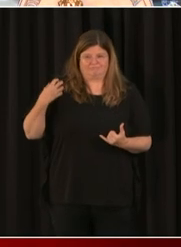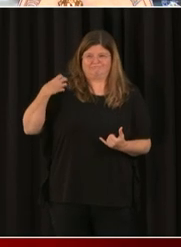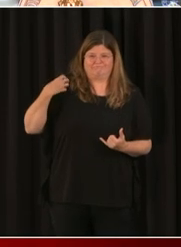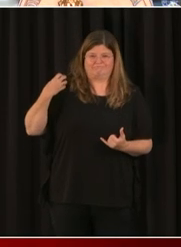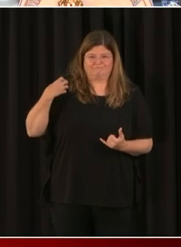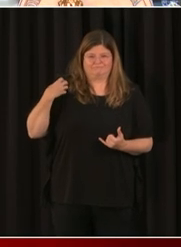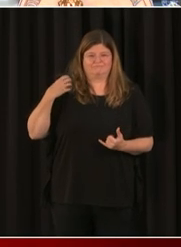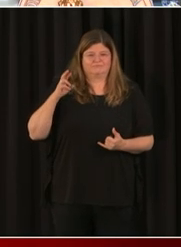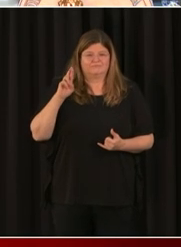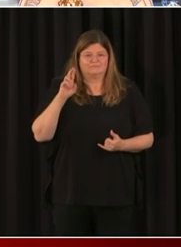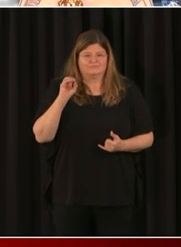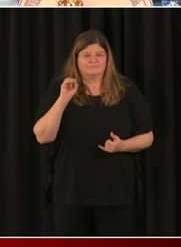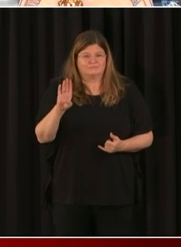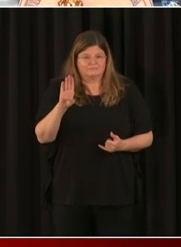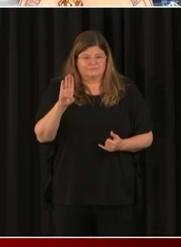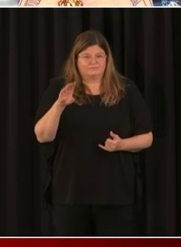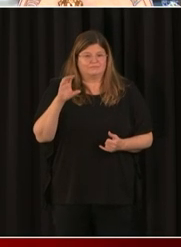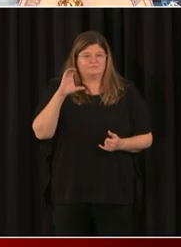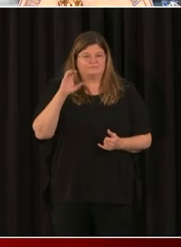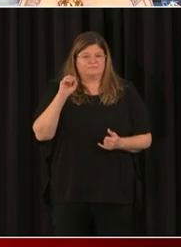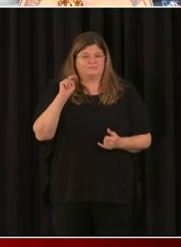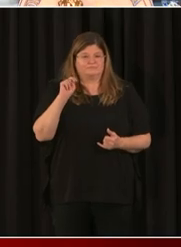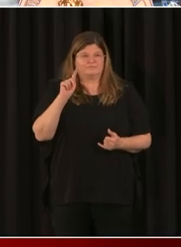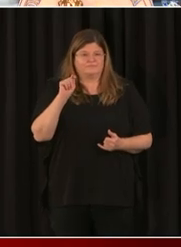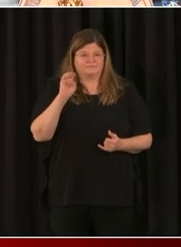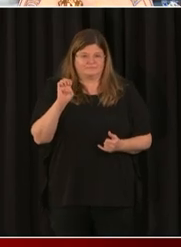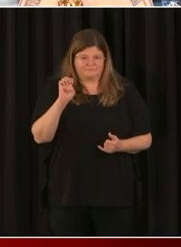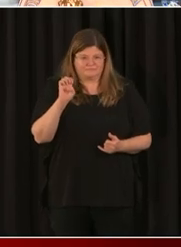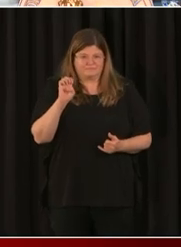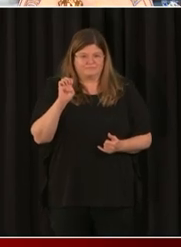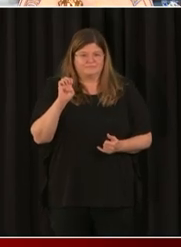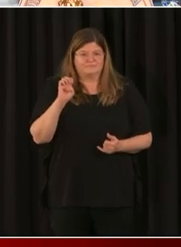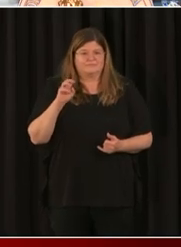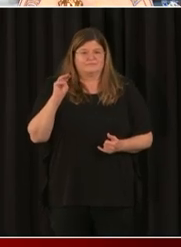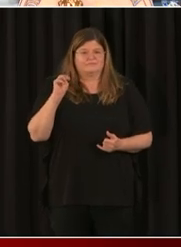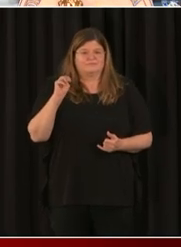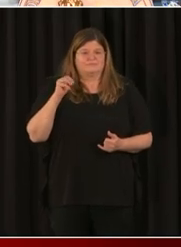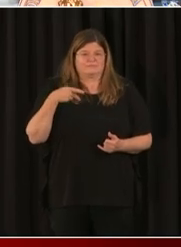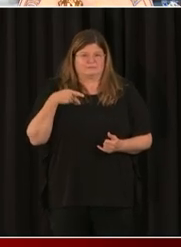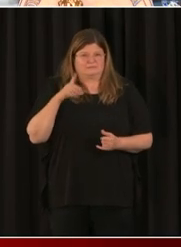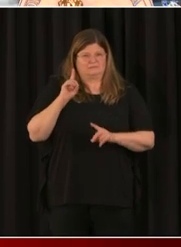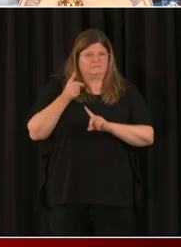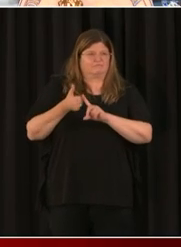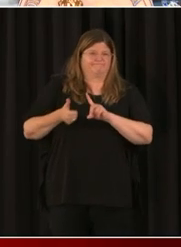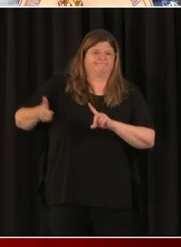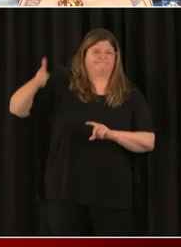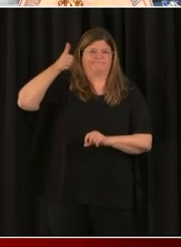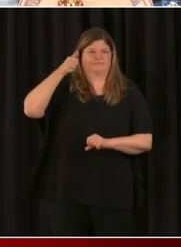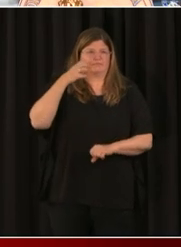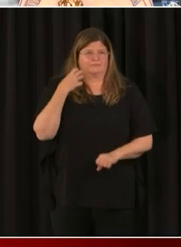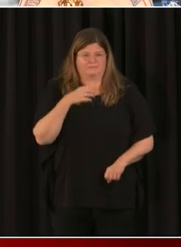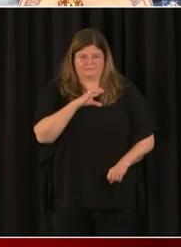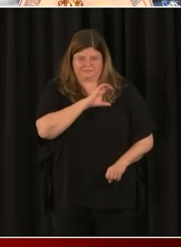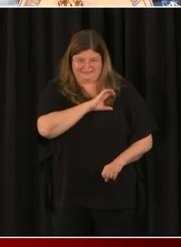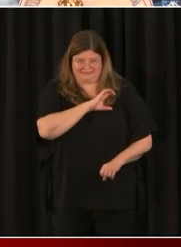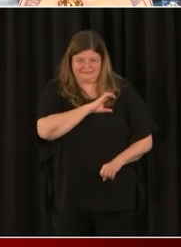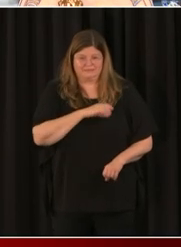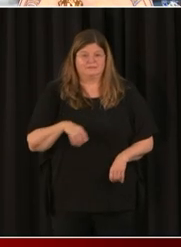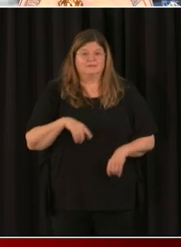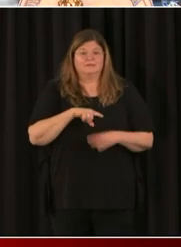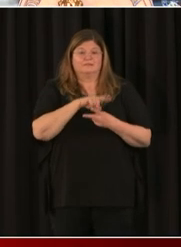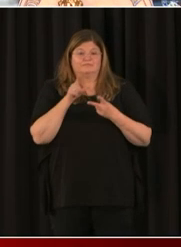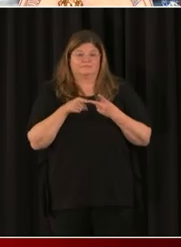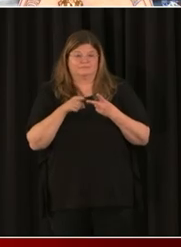of the Metropolitan Police Department. We're also joined by Deputy Chief Pamela Smith of the United